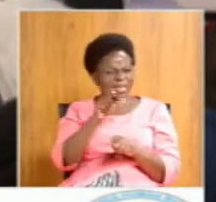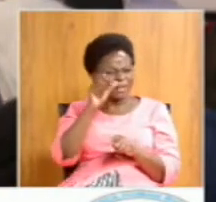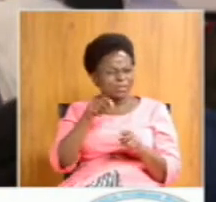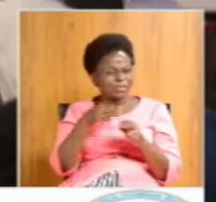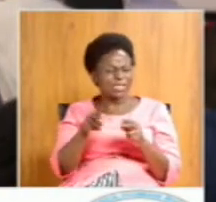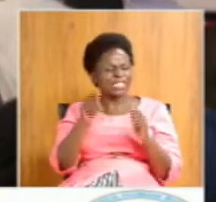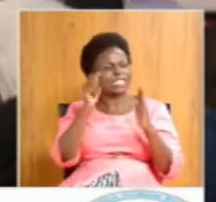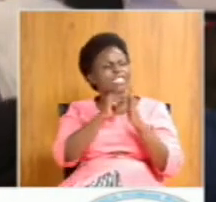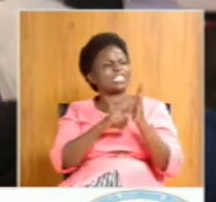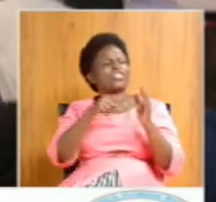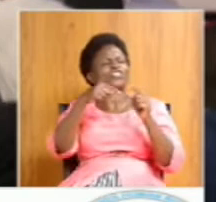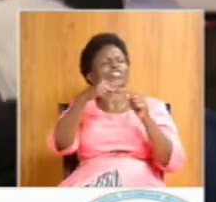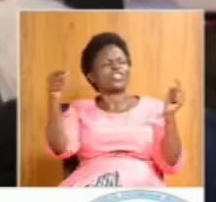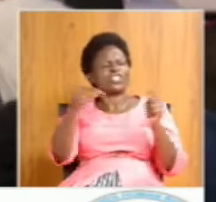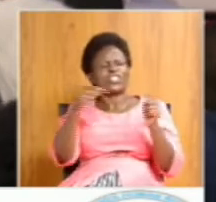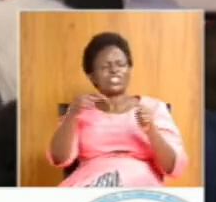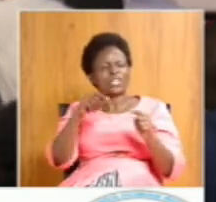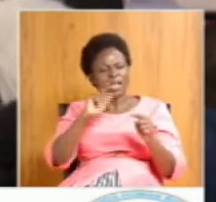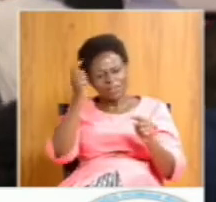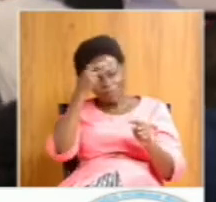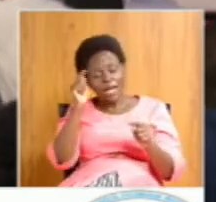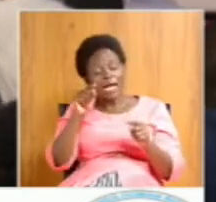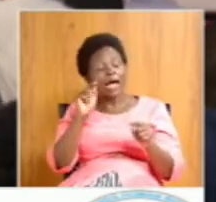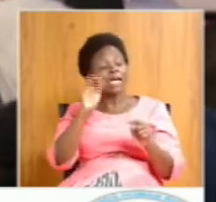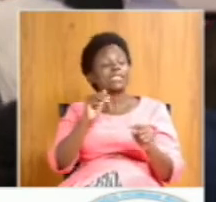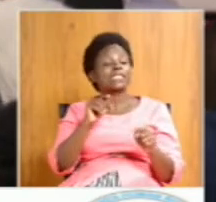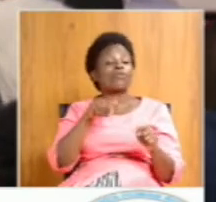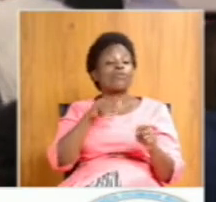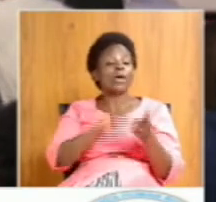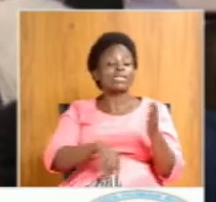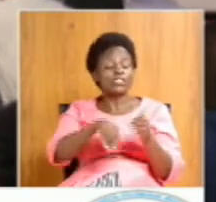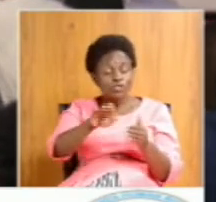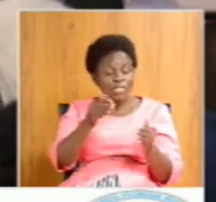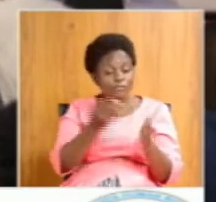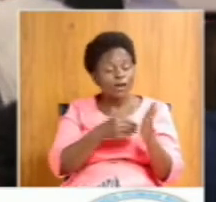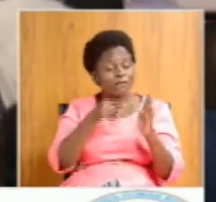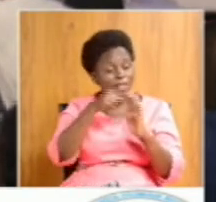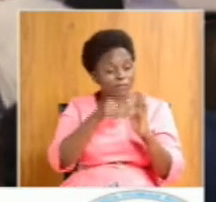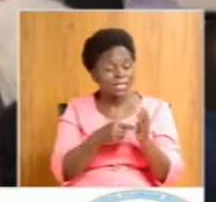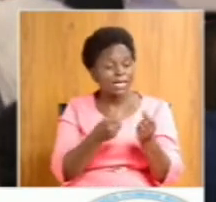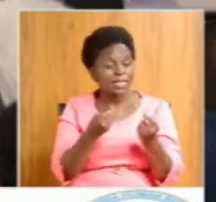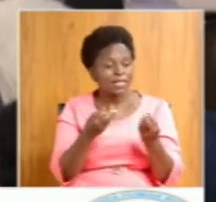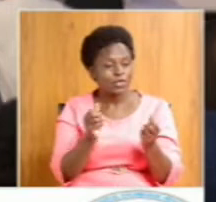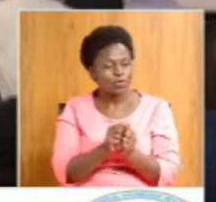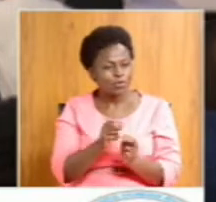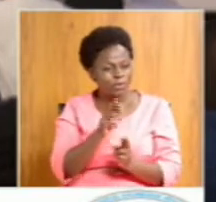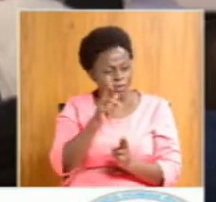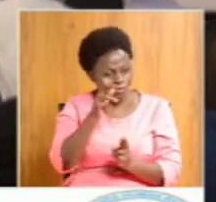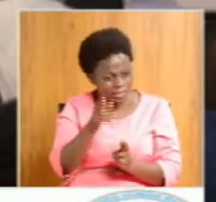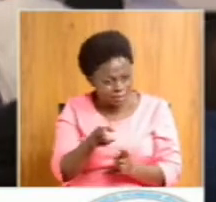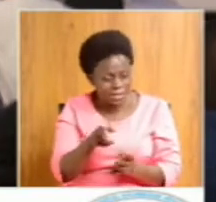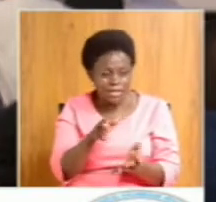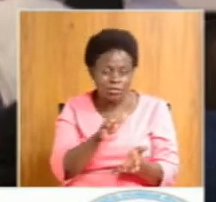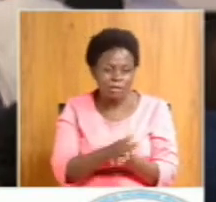start labeling you and this and the other. Just ask what is yours, so long as you have your facts and you have your figures. With respect and you